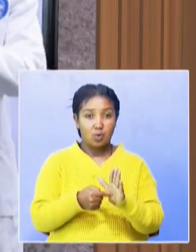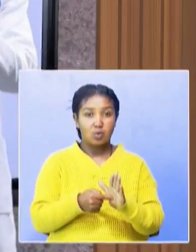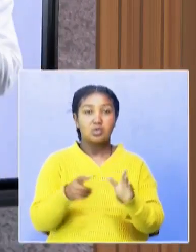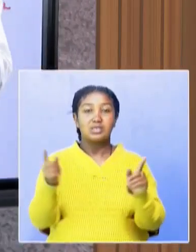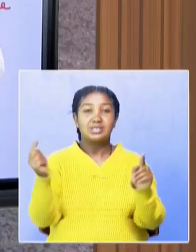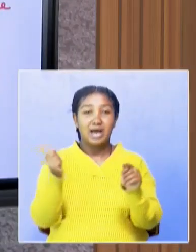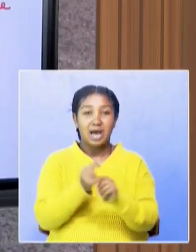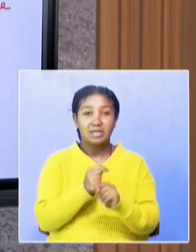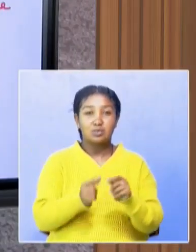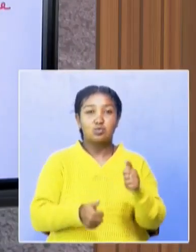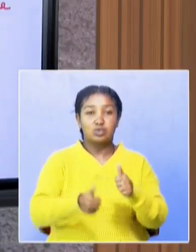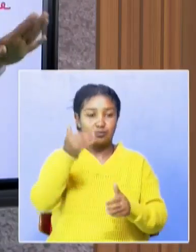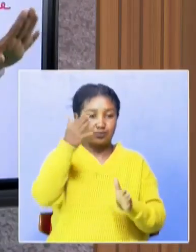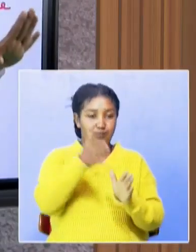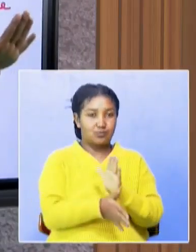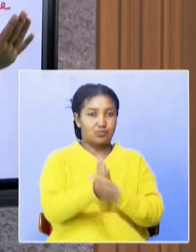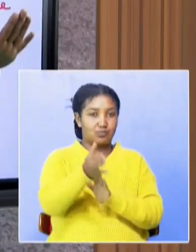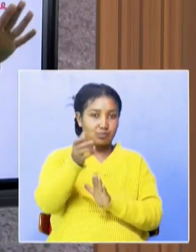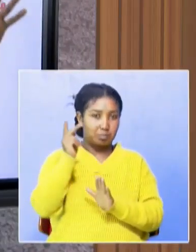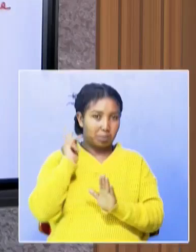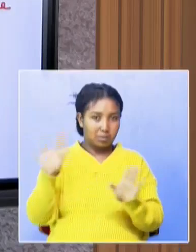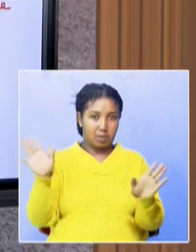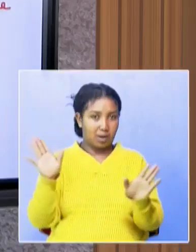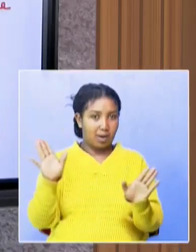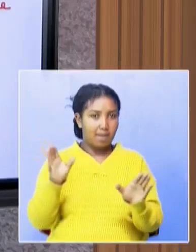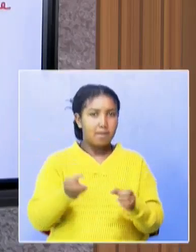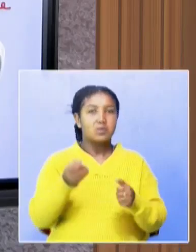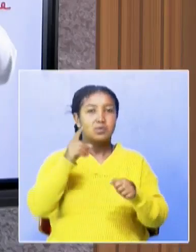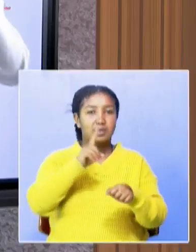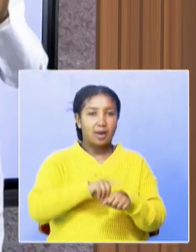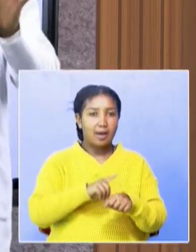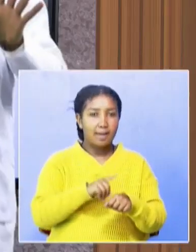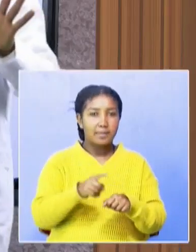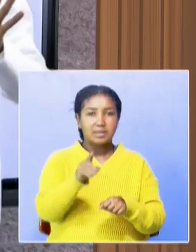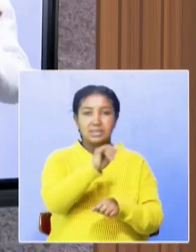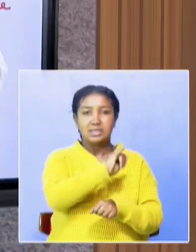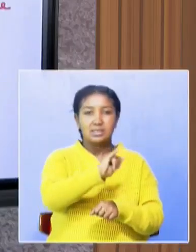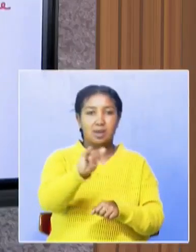the action which completed there. Most of the time,